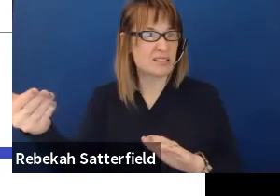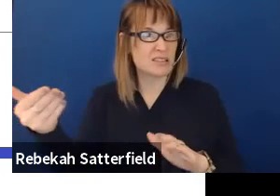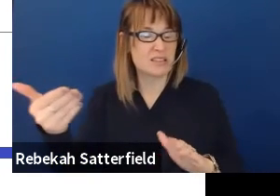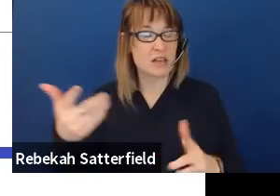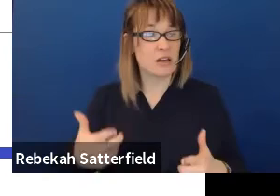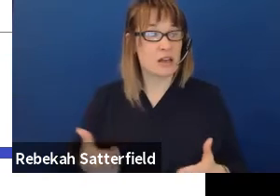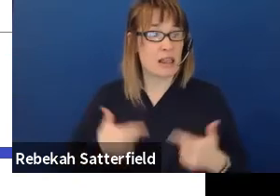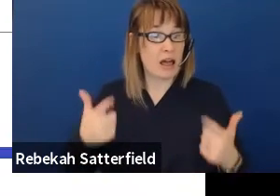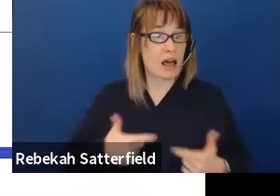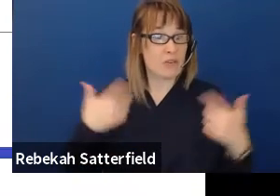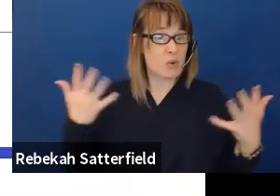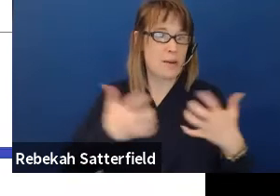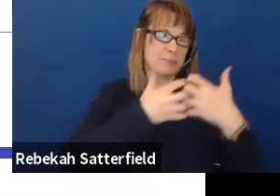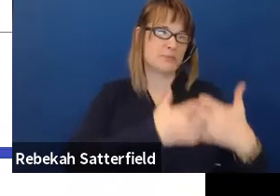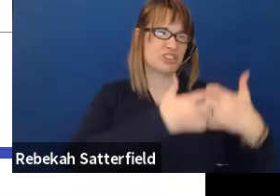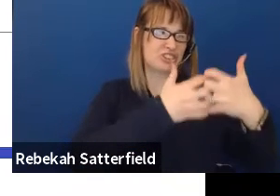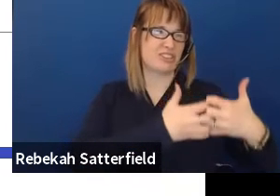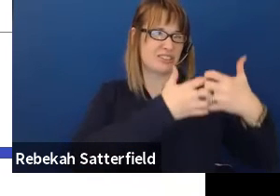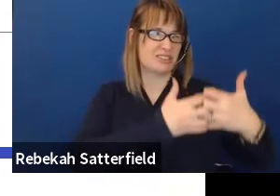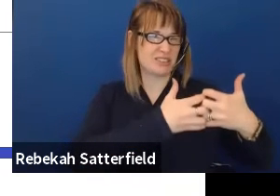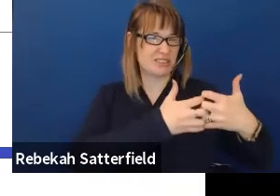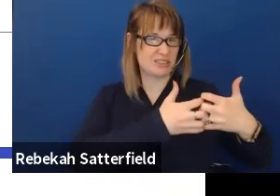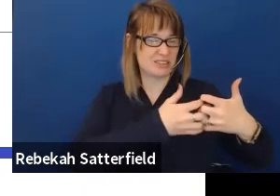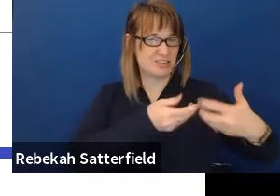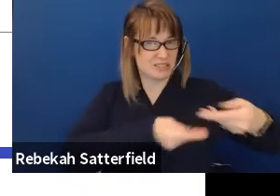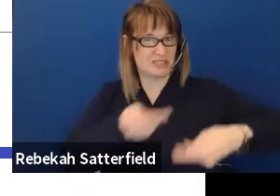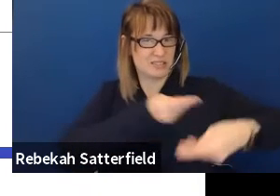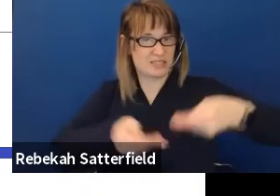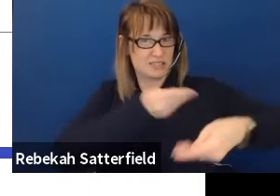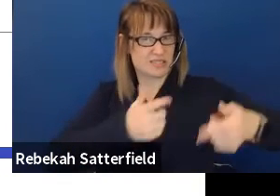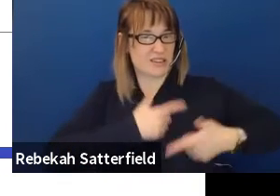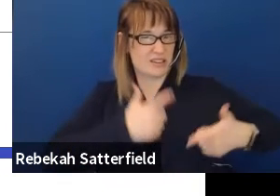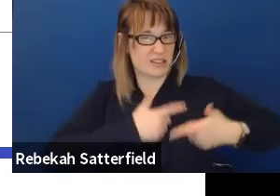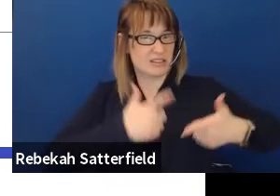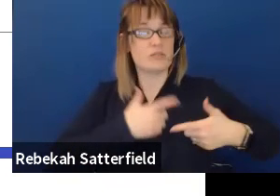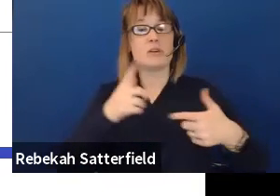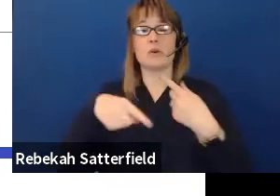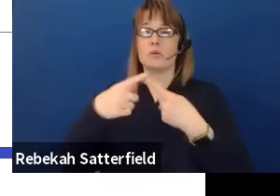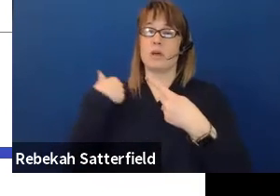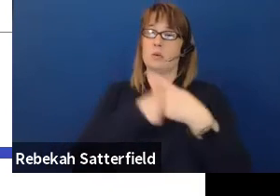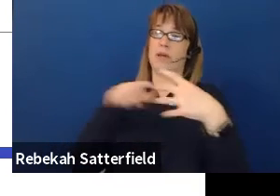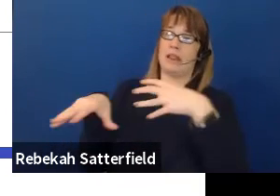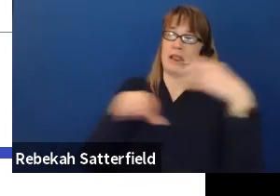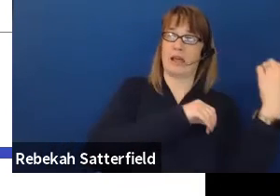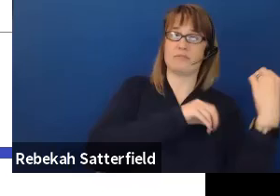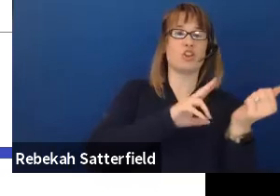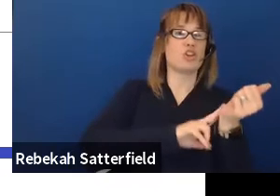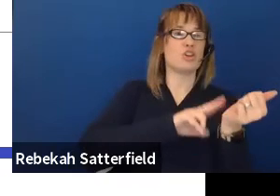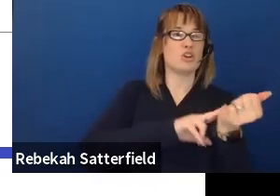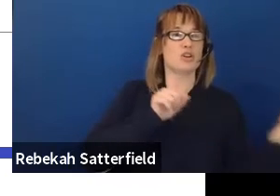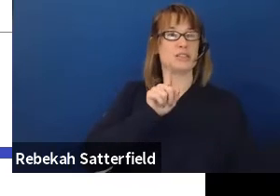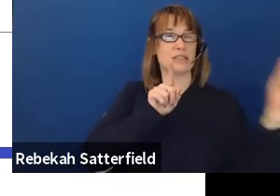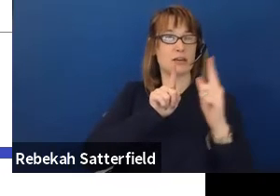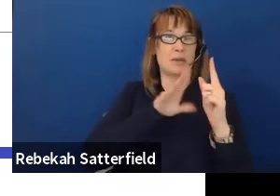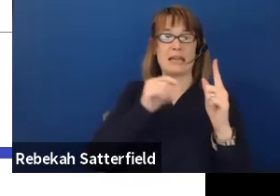was a machine. As I left the room, the RN approached me and she thanked me and said she never wanted